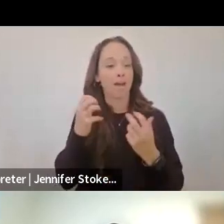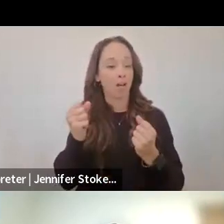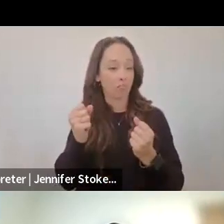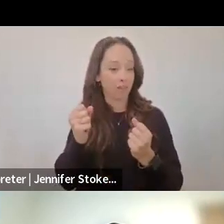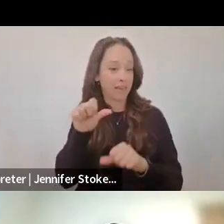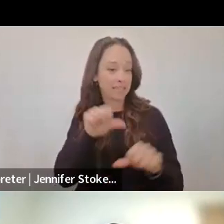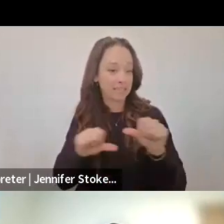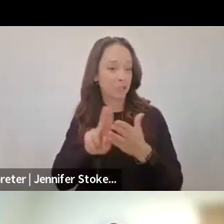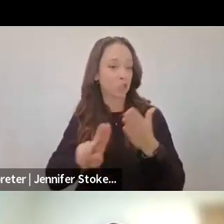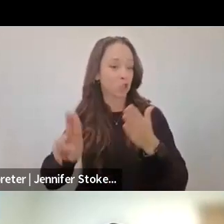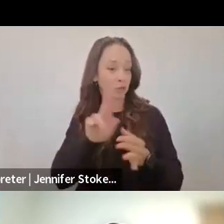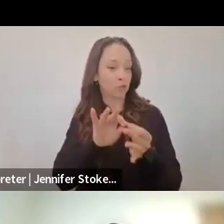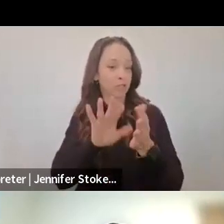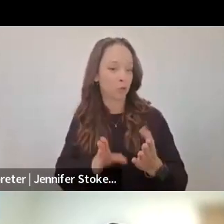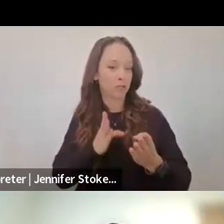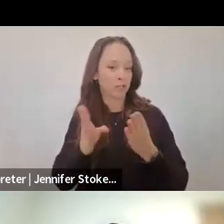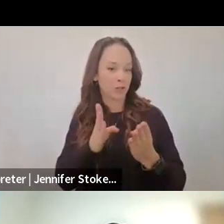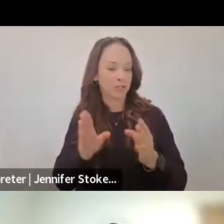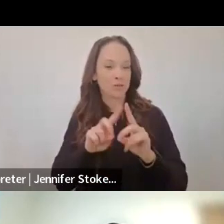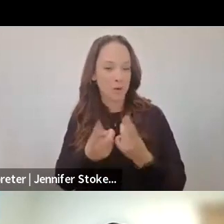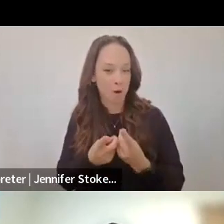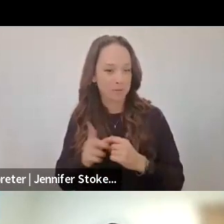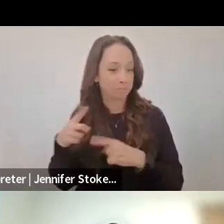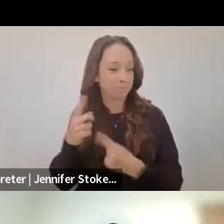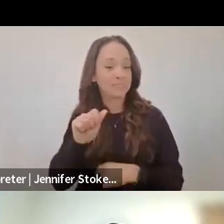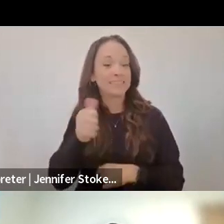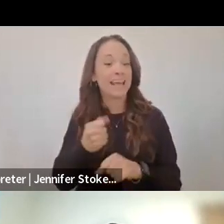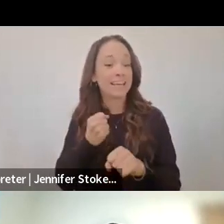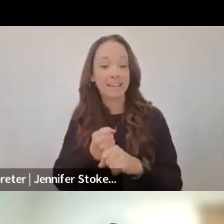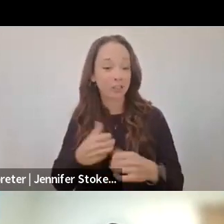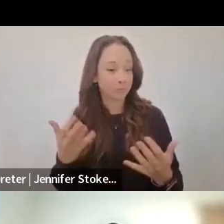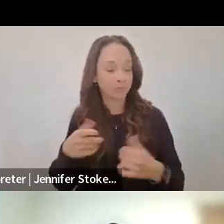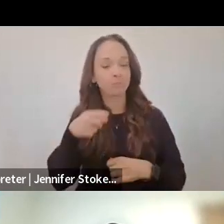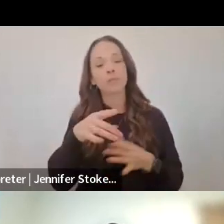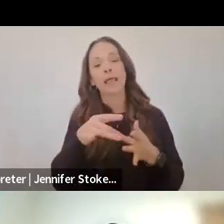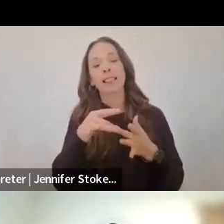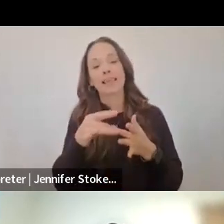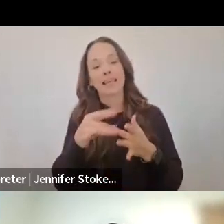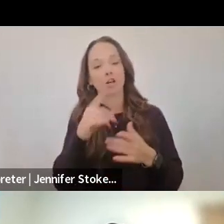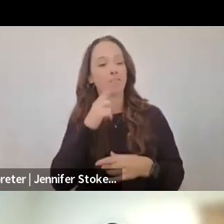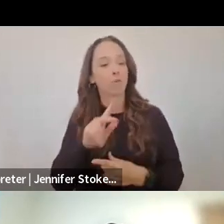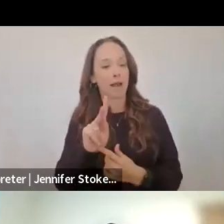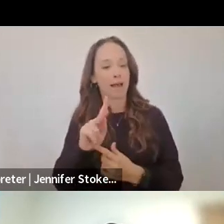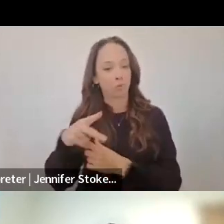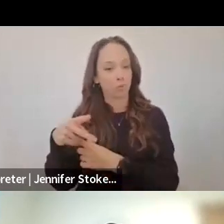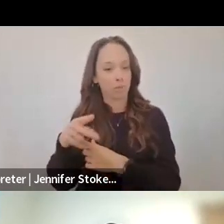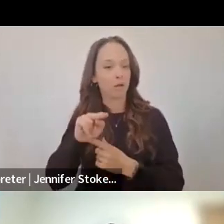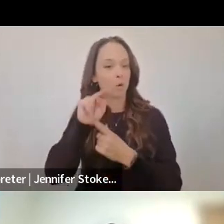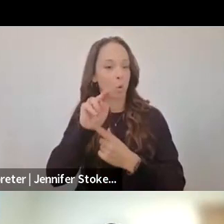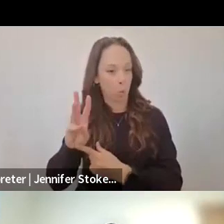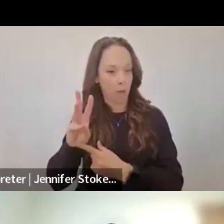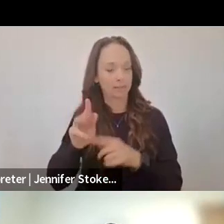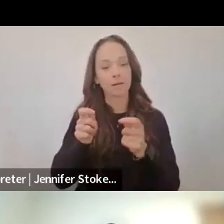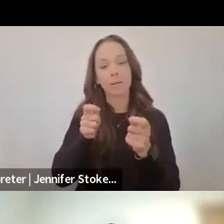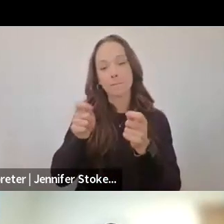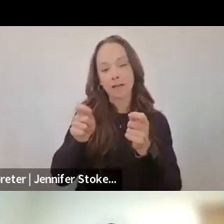University's Interpreter Services Department. For the last 10 years, Monica has been a leader for Kaiser Permanente Northwest,